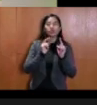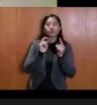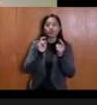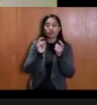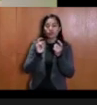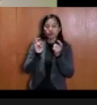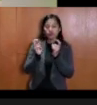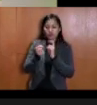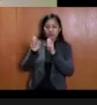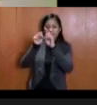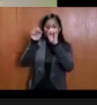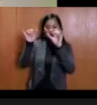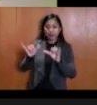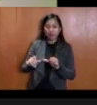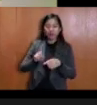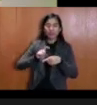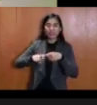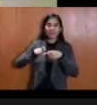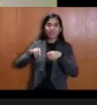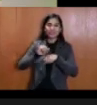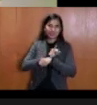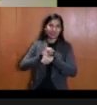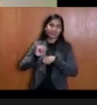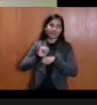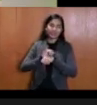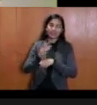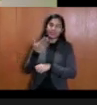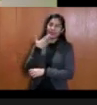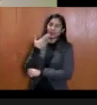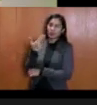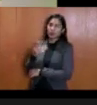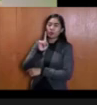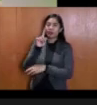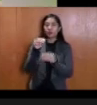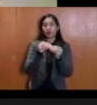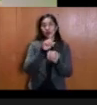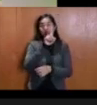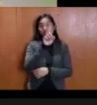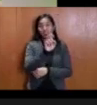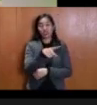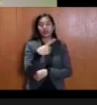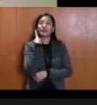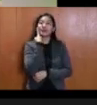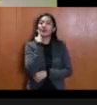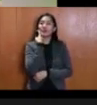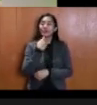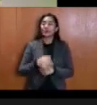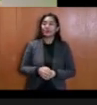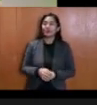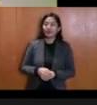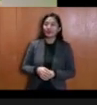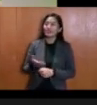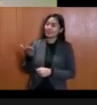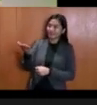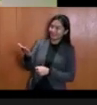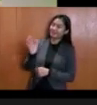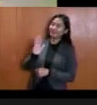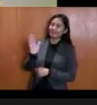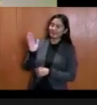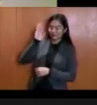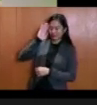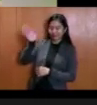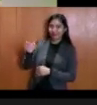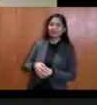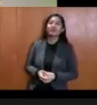Act. So again, thank you very much, sir. All right. We had one more question earlier. Yes, sir. Hi. Hello,